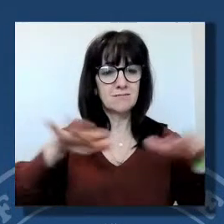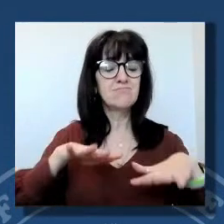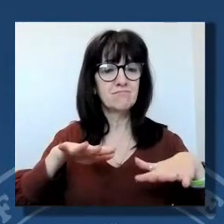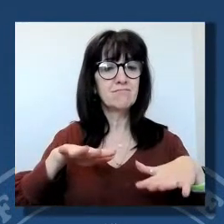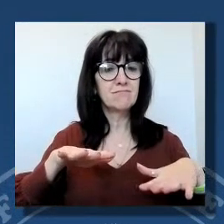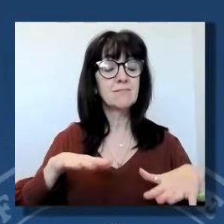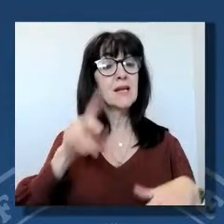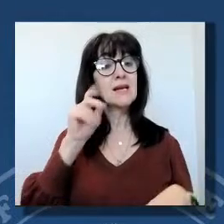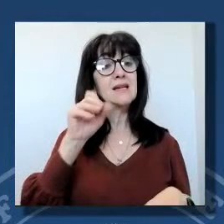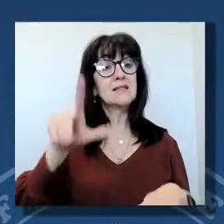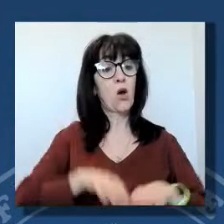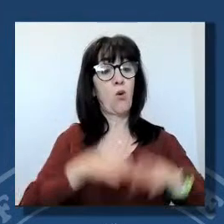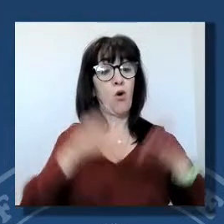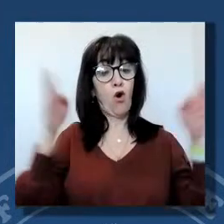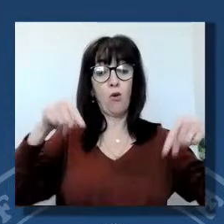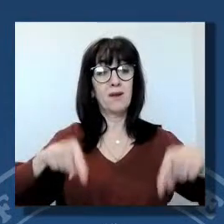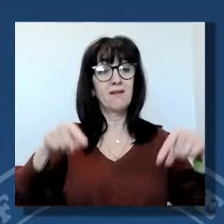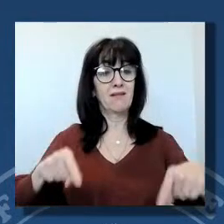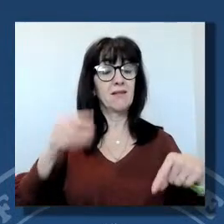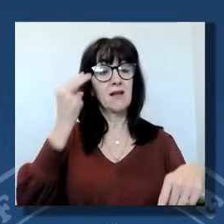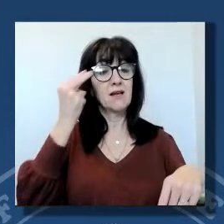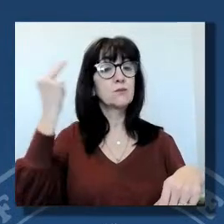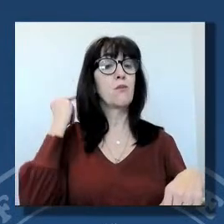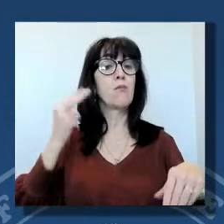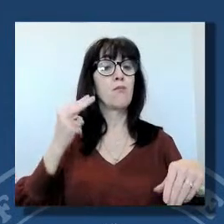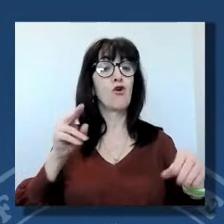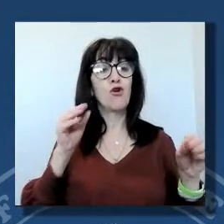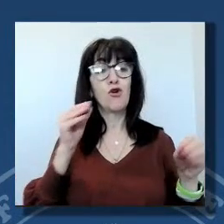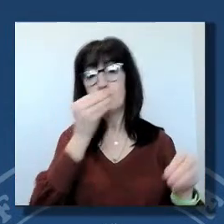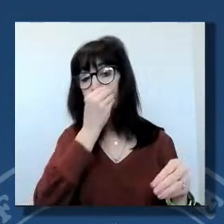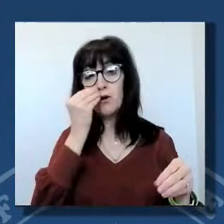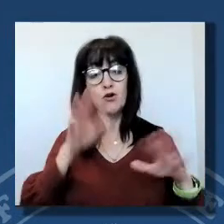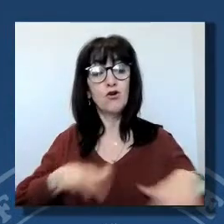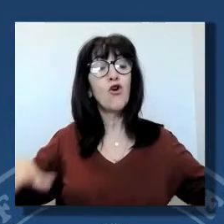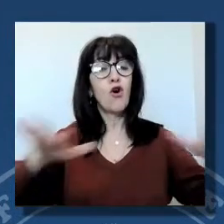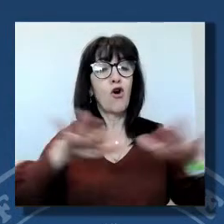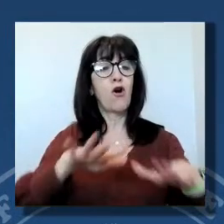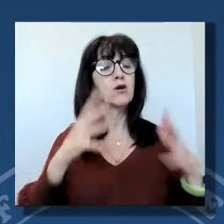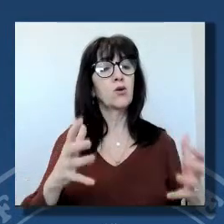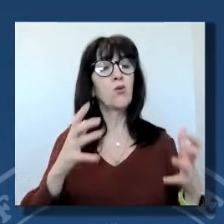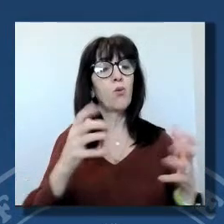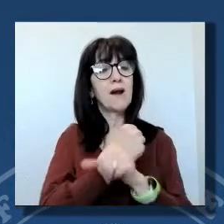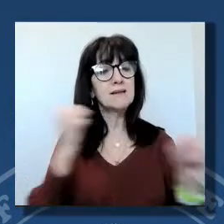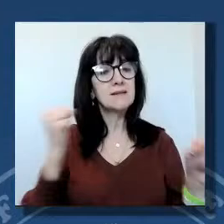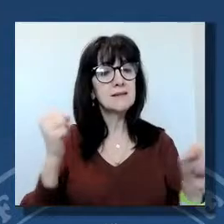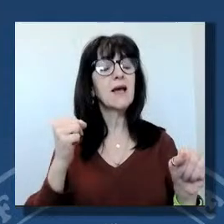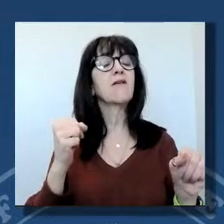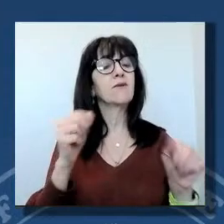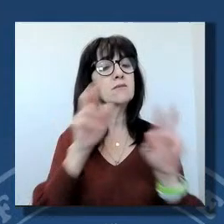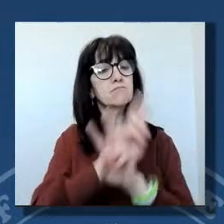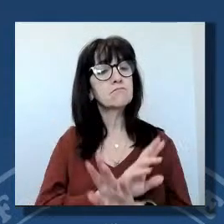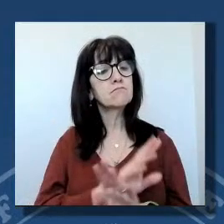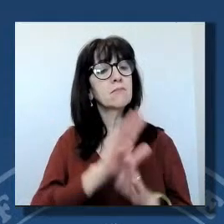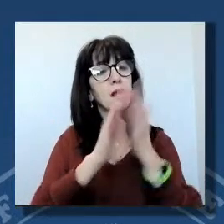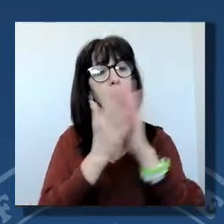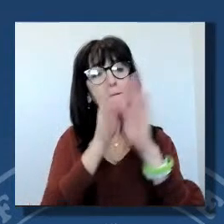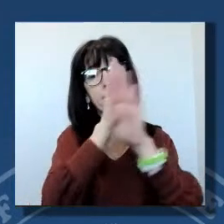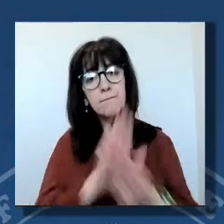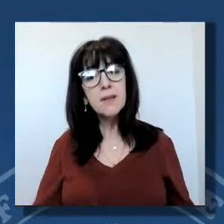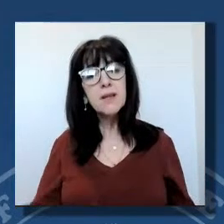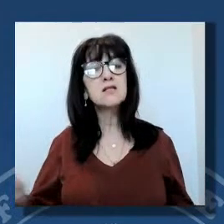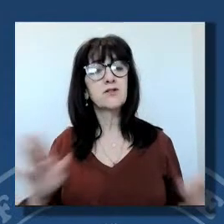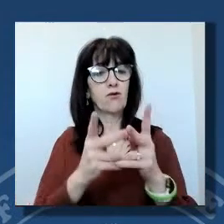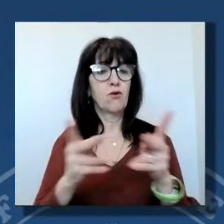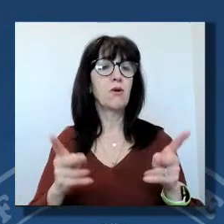in 2007 to create a safe and peaceful place for families and friends to be able to pay tribute to their loved ones who've been